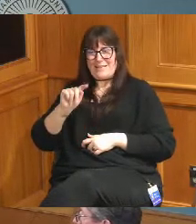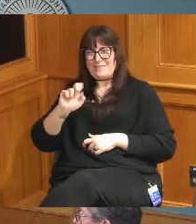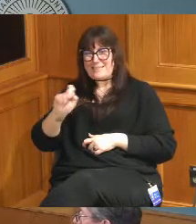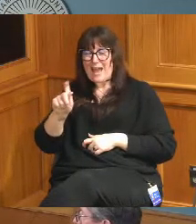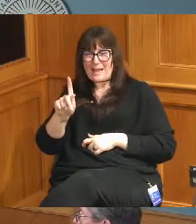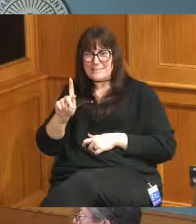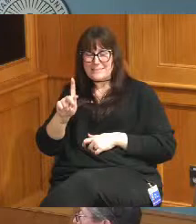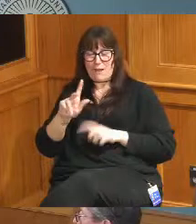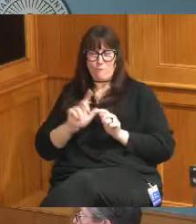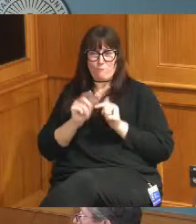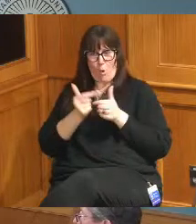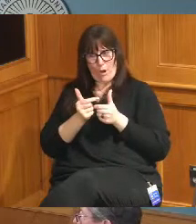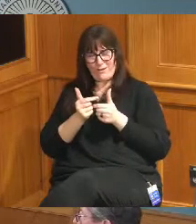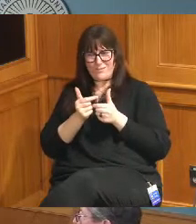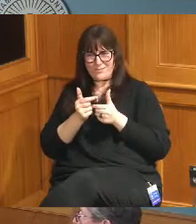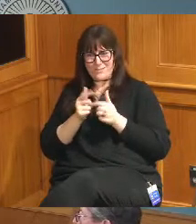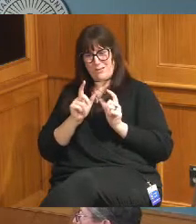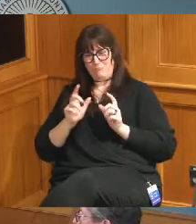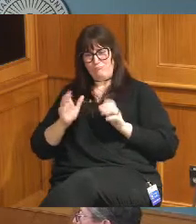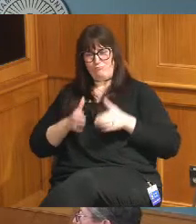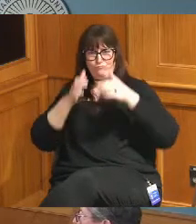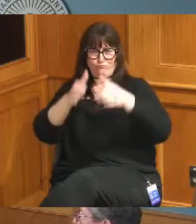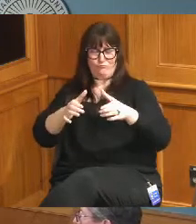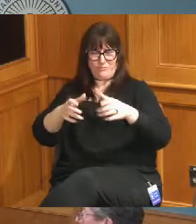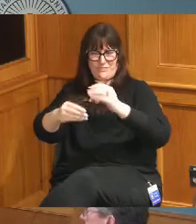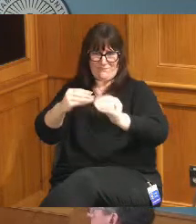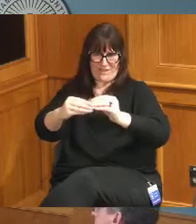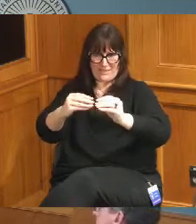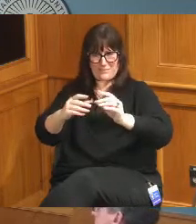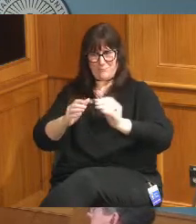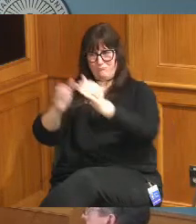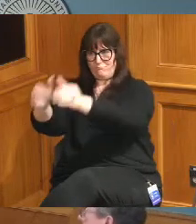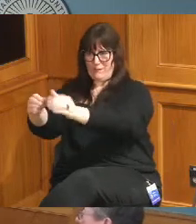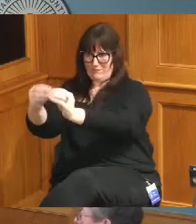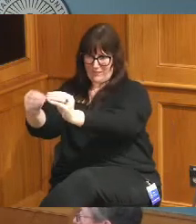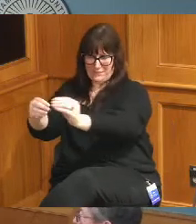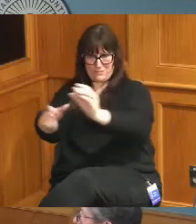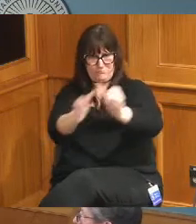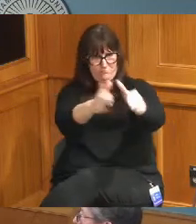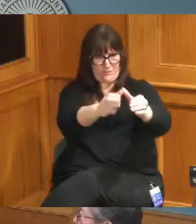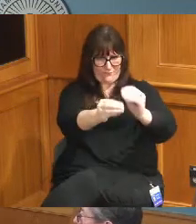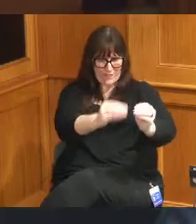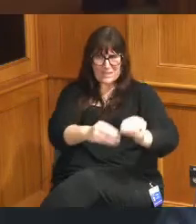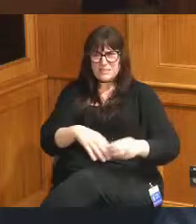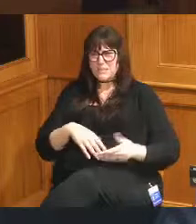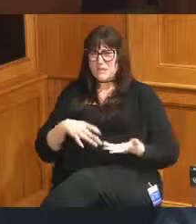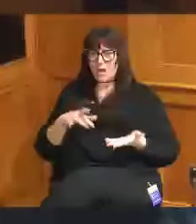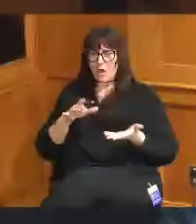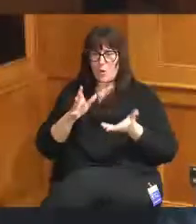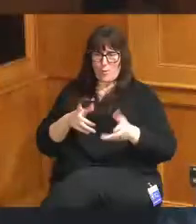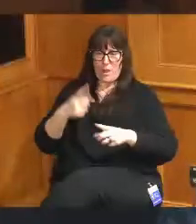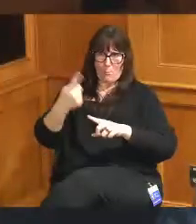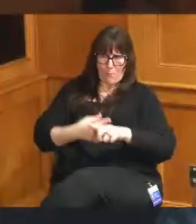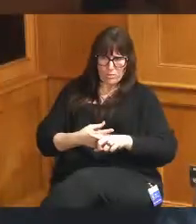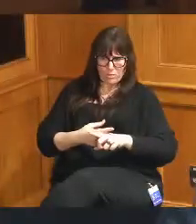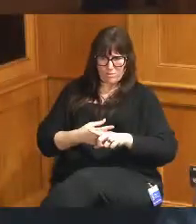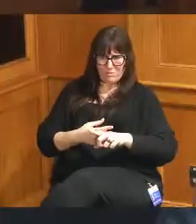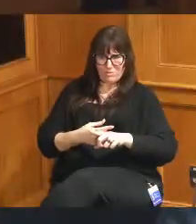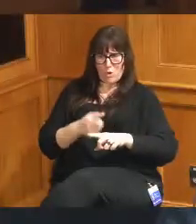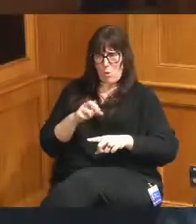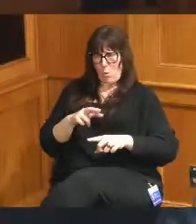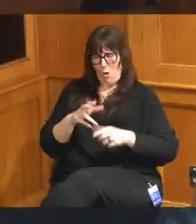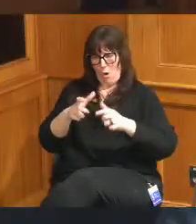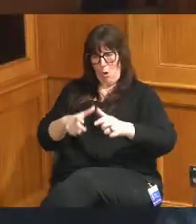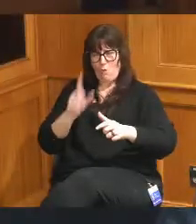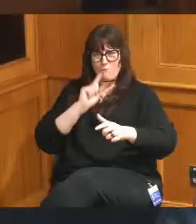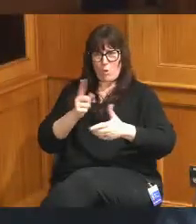force that when you've got this, you get ready to go, because is it going to be here for a month? Is it going to be a hole there